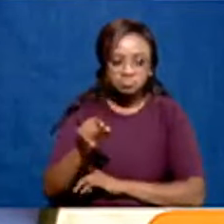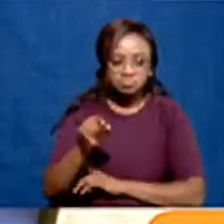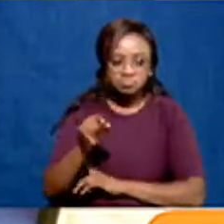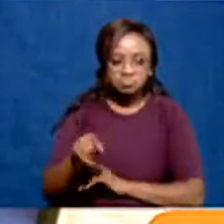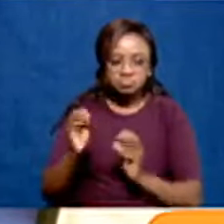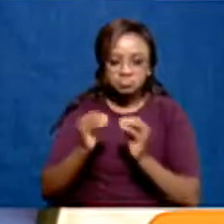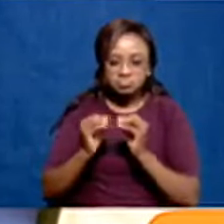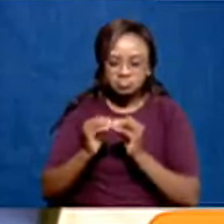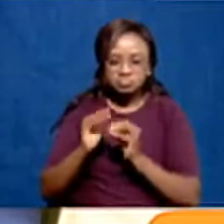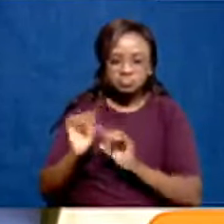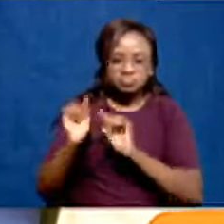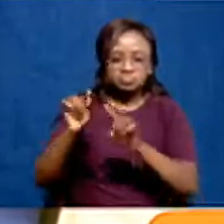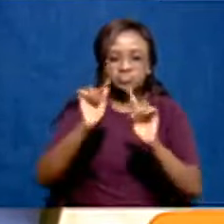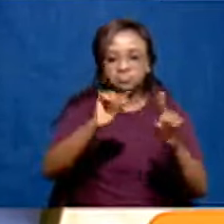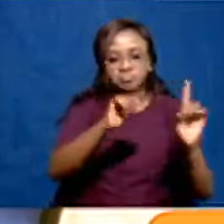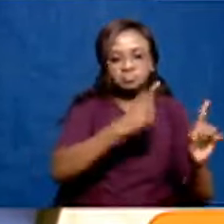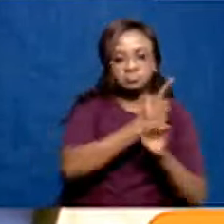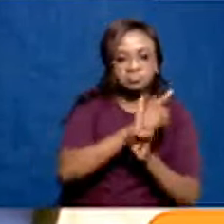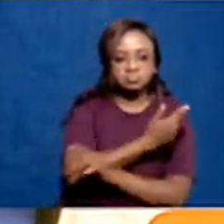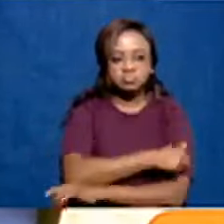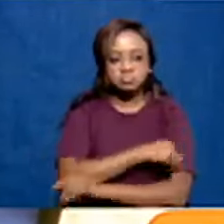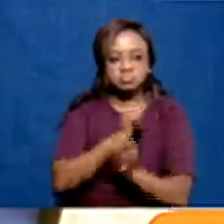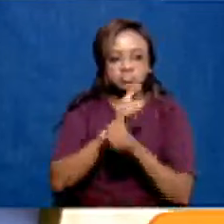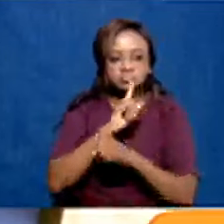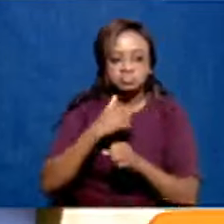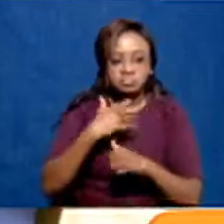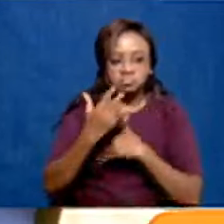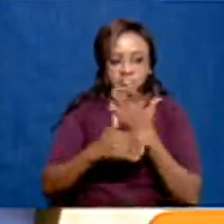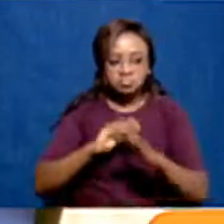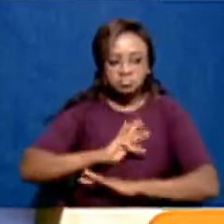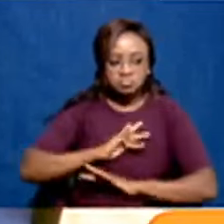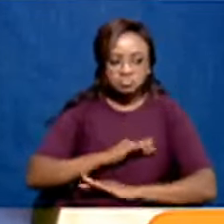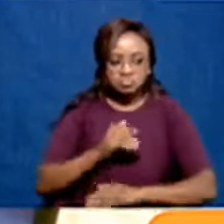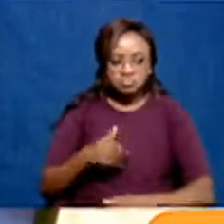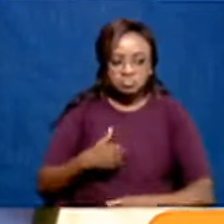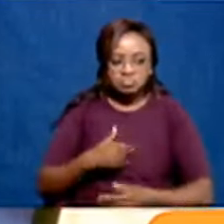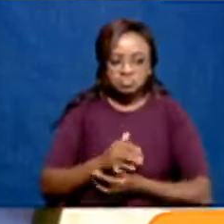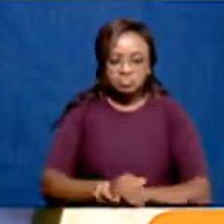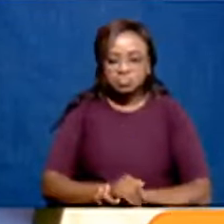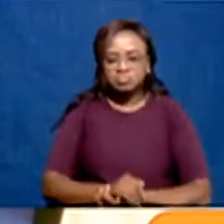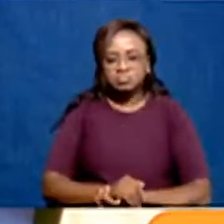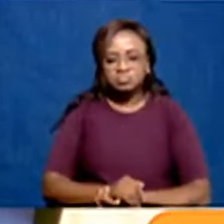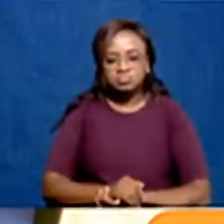conference will be going to different hospitals to ensure the blood is sufficient to the victims.